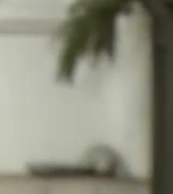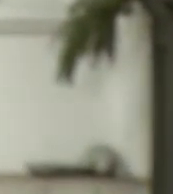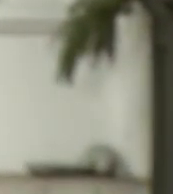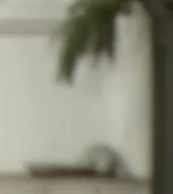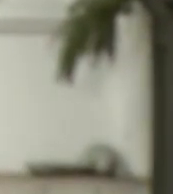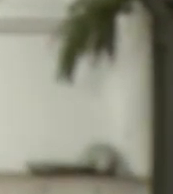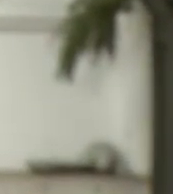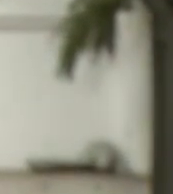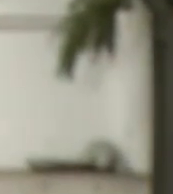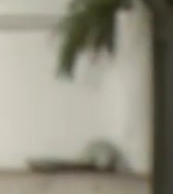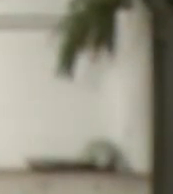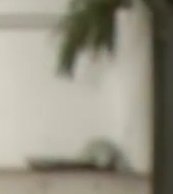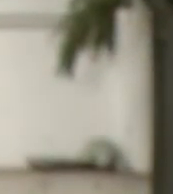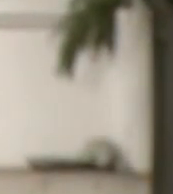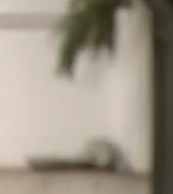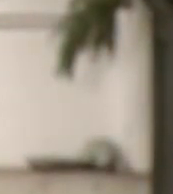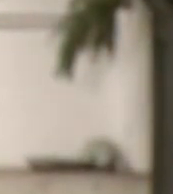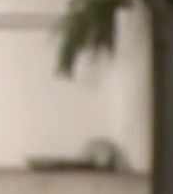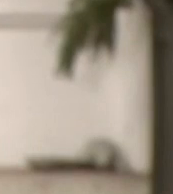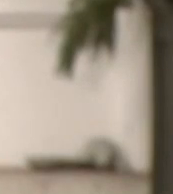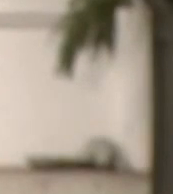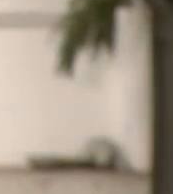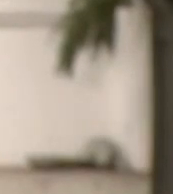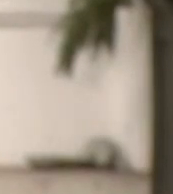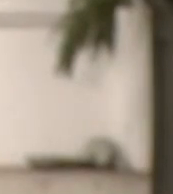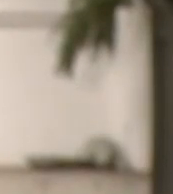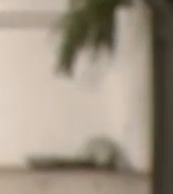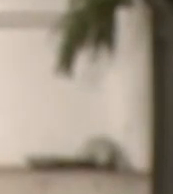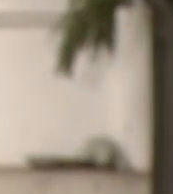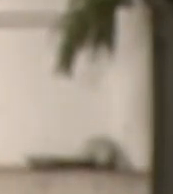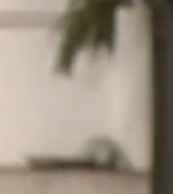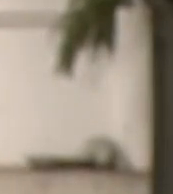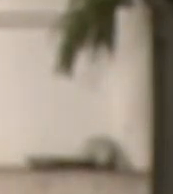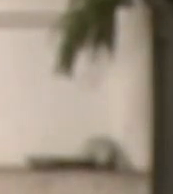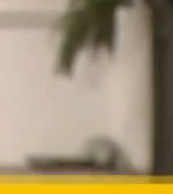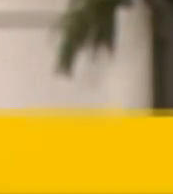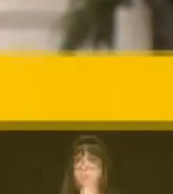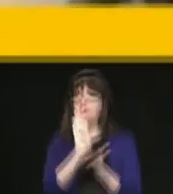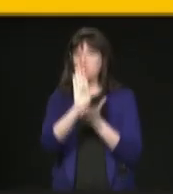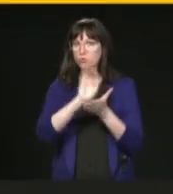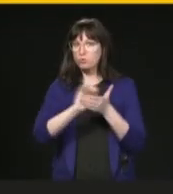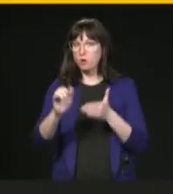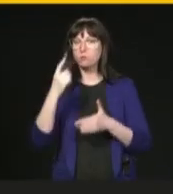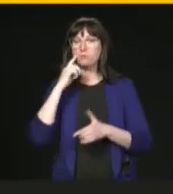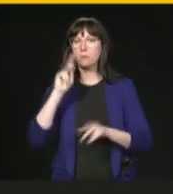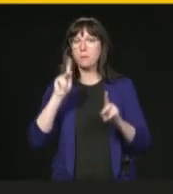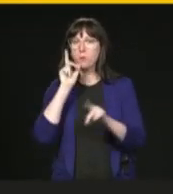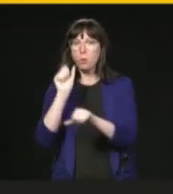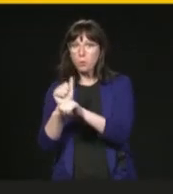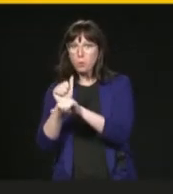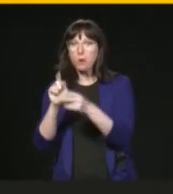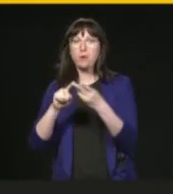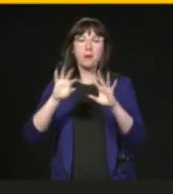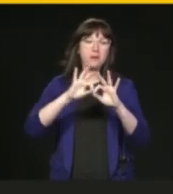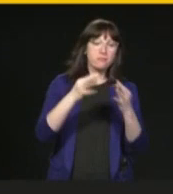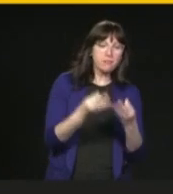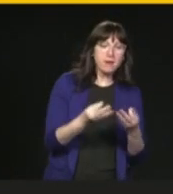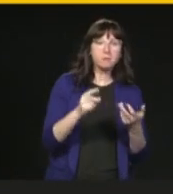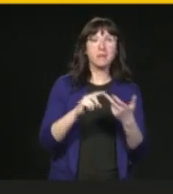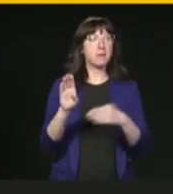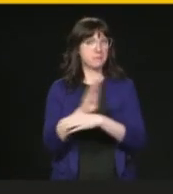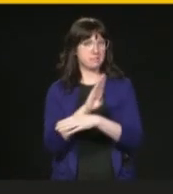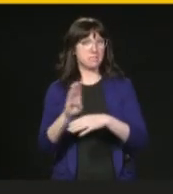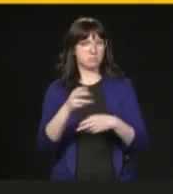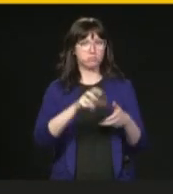will help even more Canadians. We're talking about $107 billion for workers, families, and